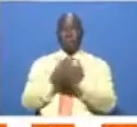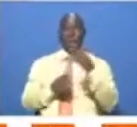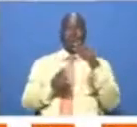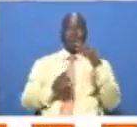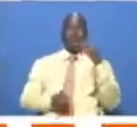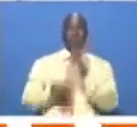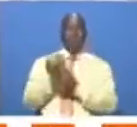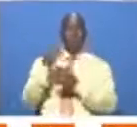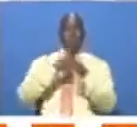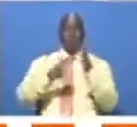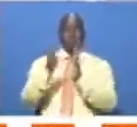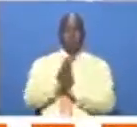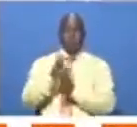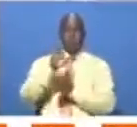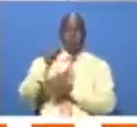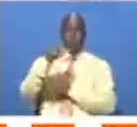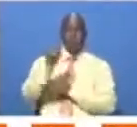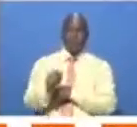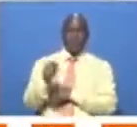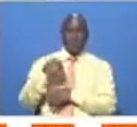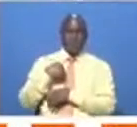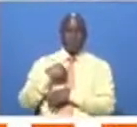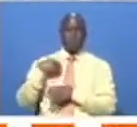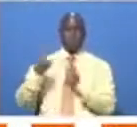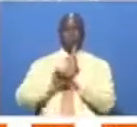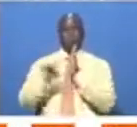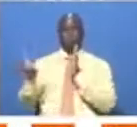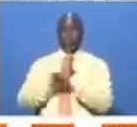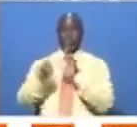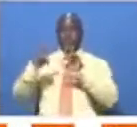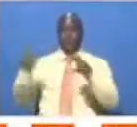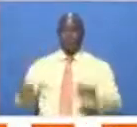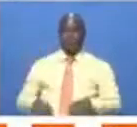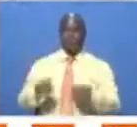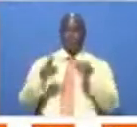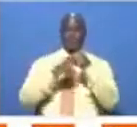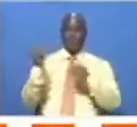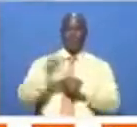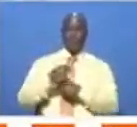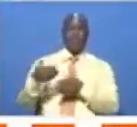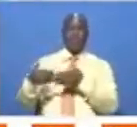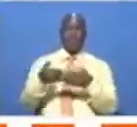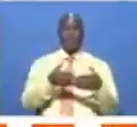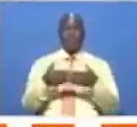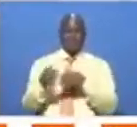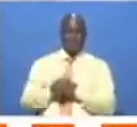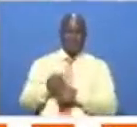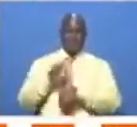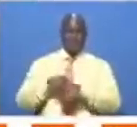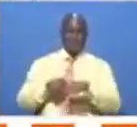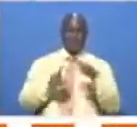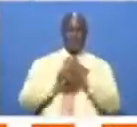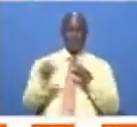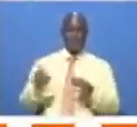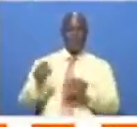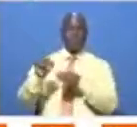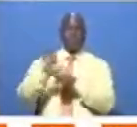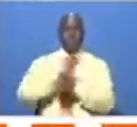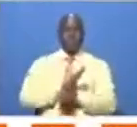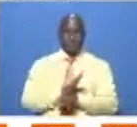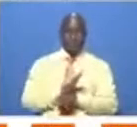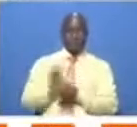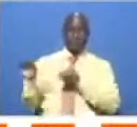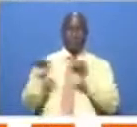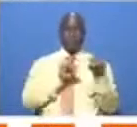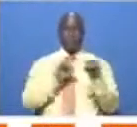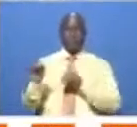group. Margaret Nyambura is also here on a routine checkup for her 7-month-old baby. Since the onset of the pandemic, her